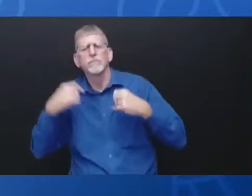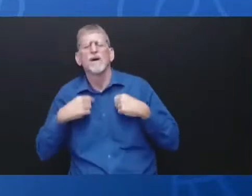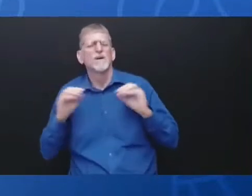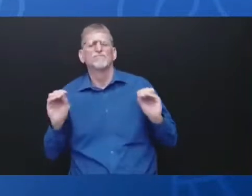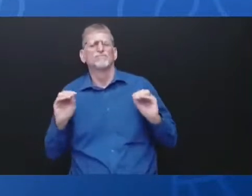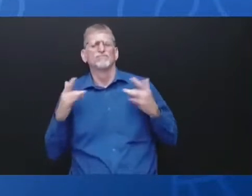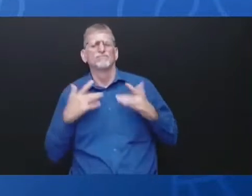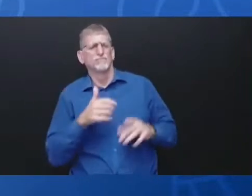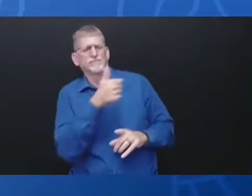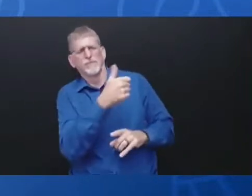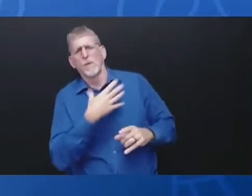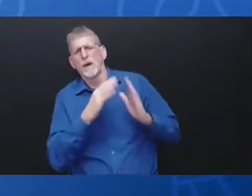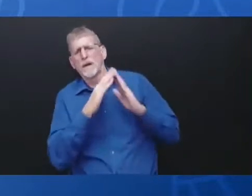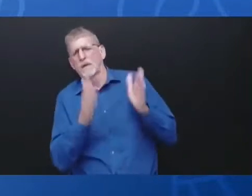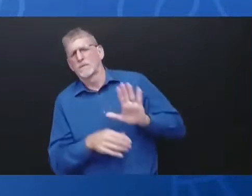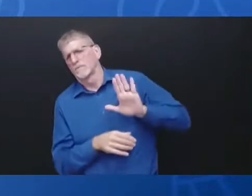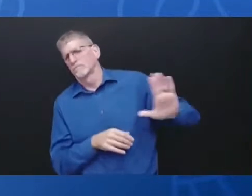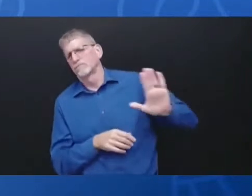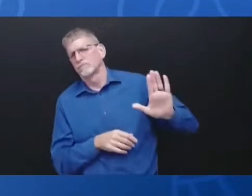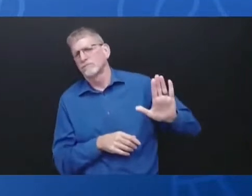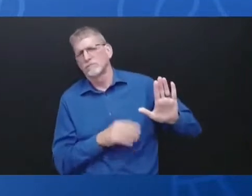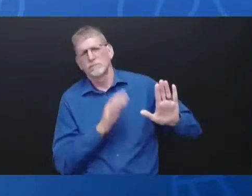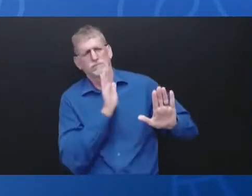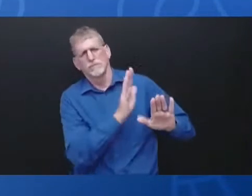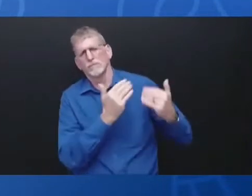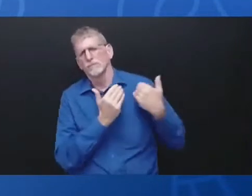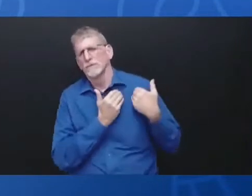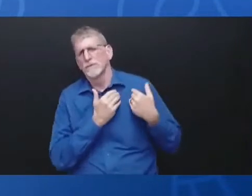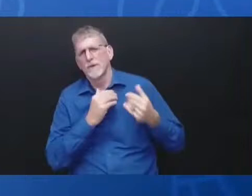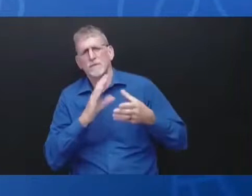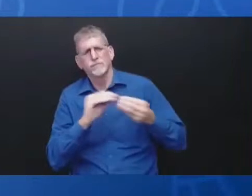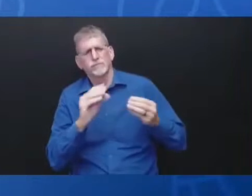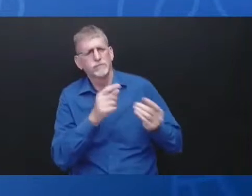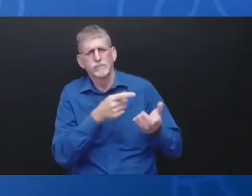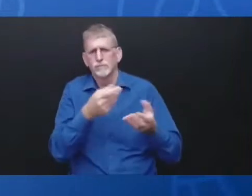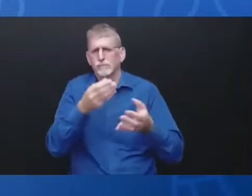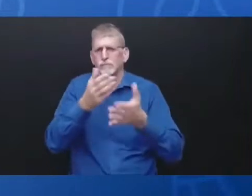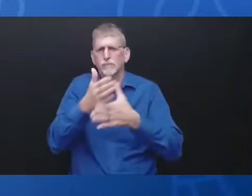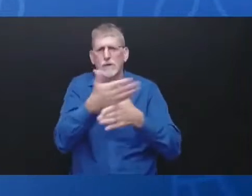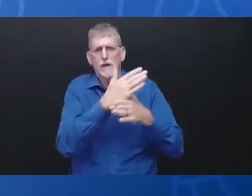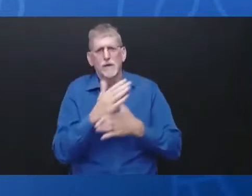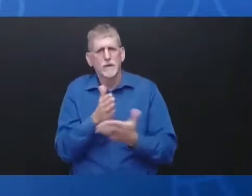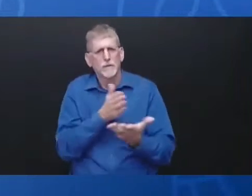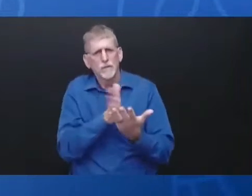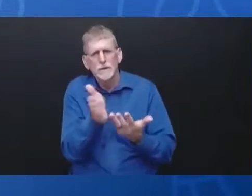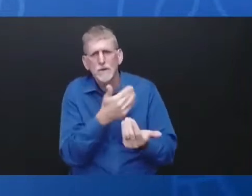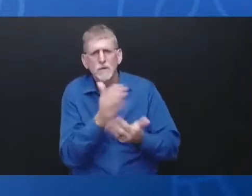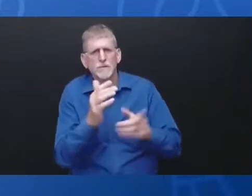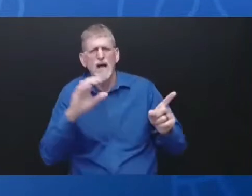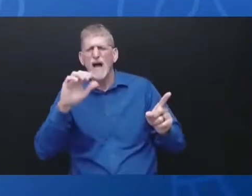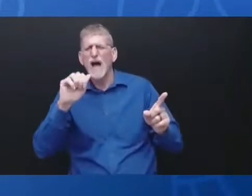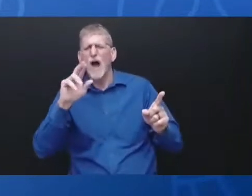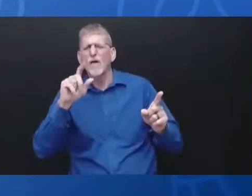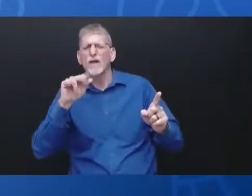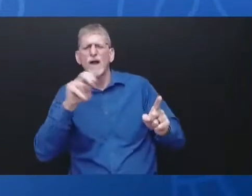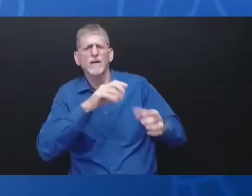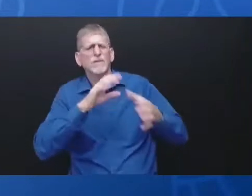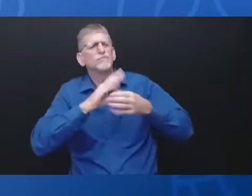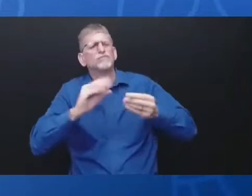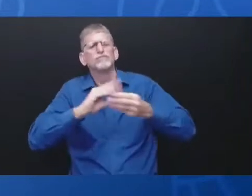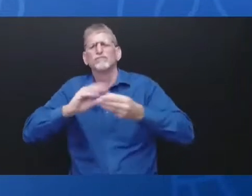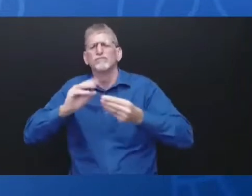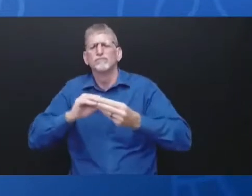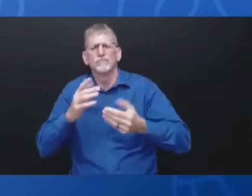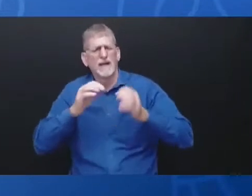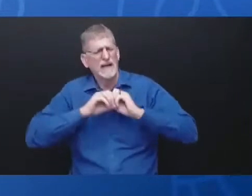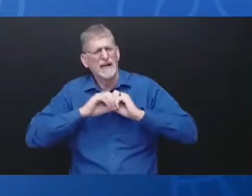transparent. Caroline was very clear this afternoon about their approach. Clearly, they feel that this is something they want